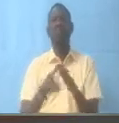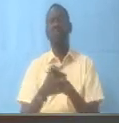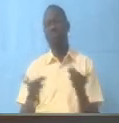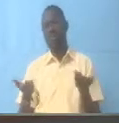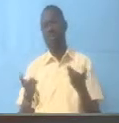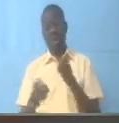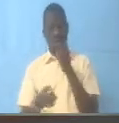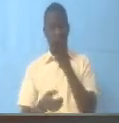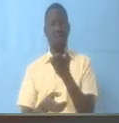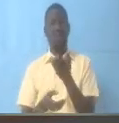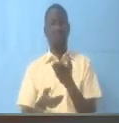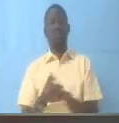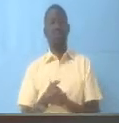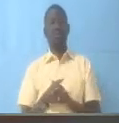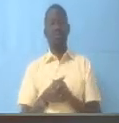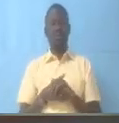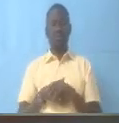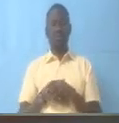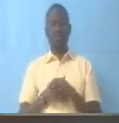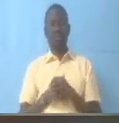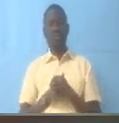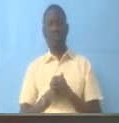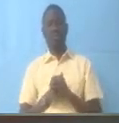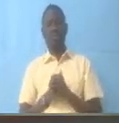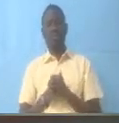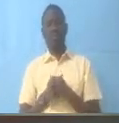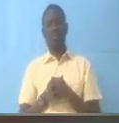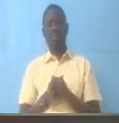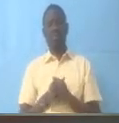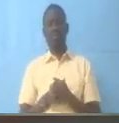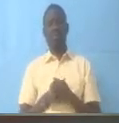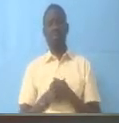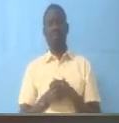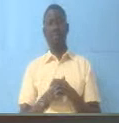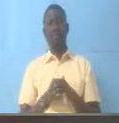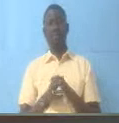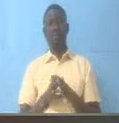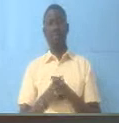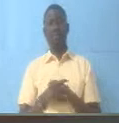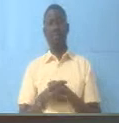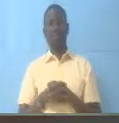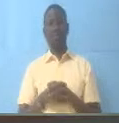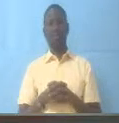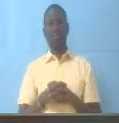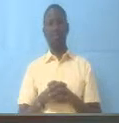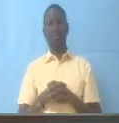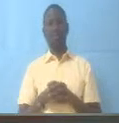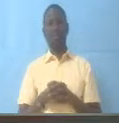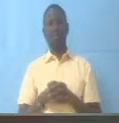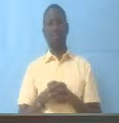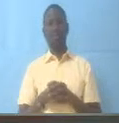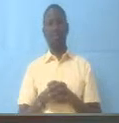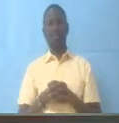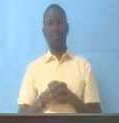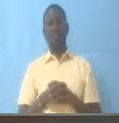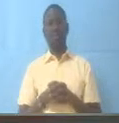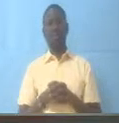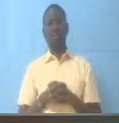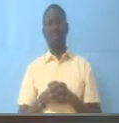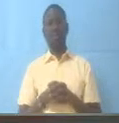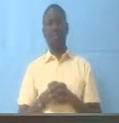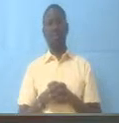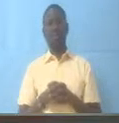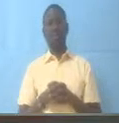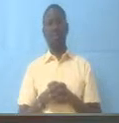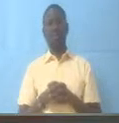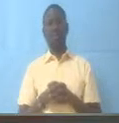leen a yóbbu pour faji leen bitim réew ñenn ñi tamit am na ñoo xam ne jox nañ leen tuuti ci wàlli kaaraange gi am na wecceeku yoo xam ne ni def